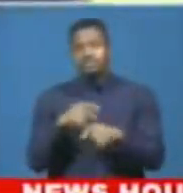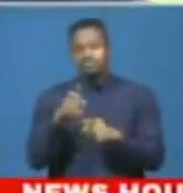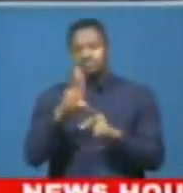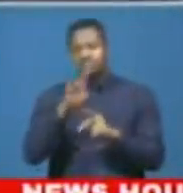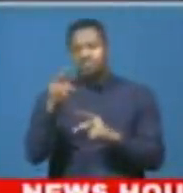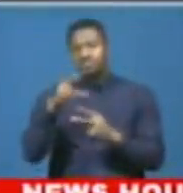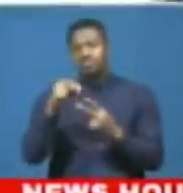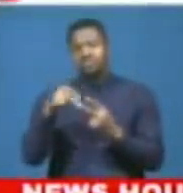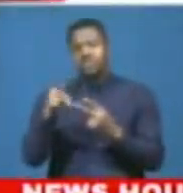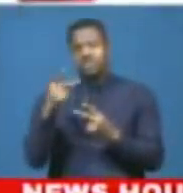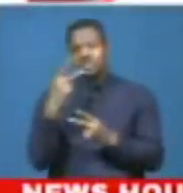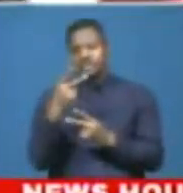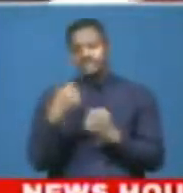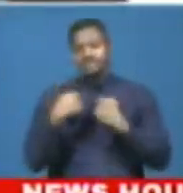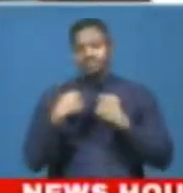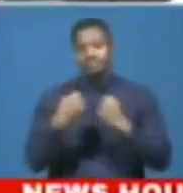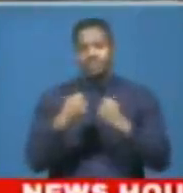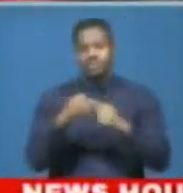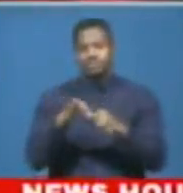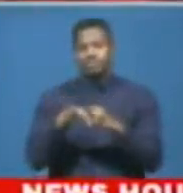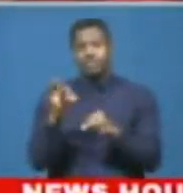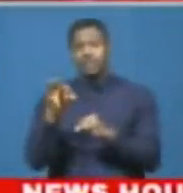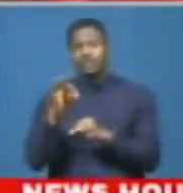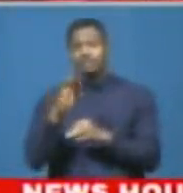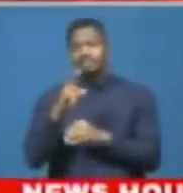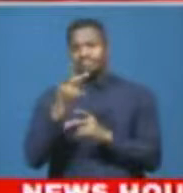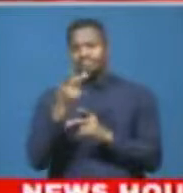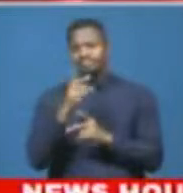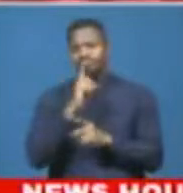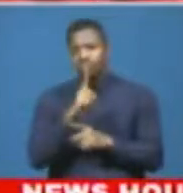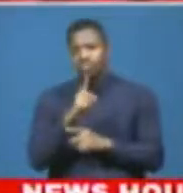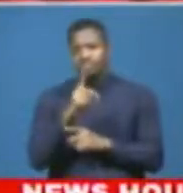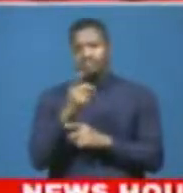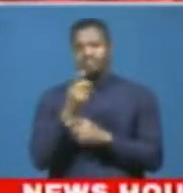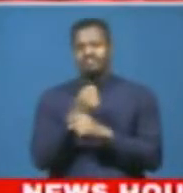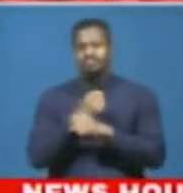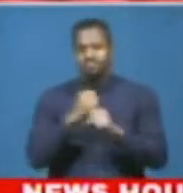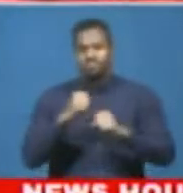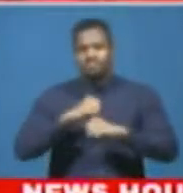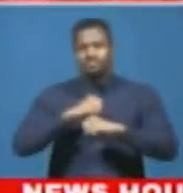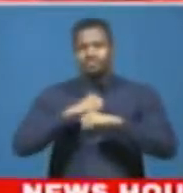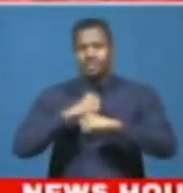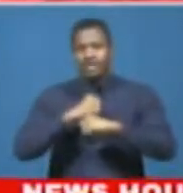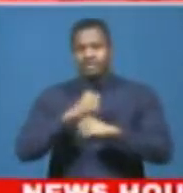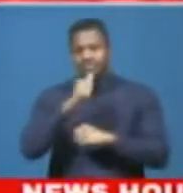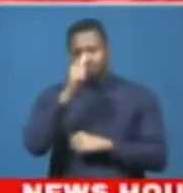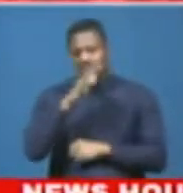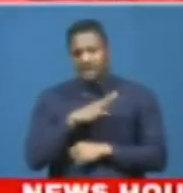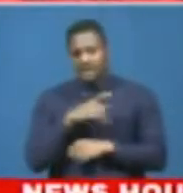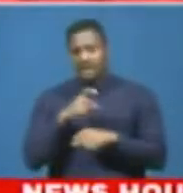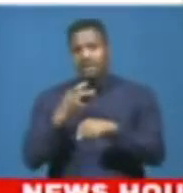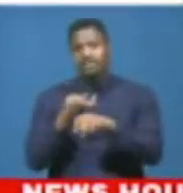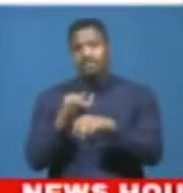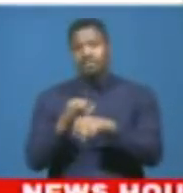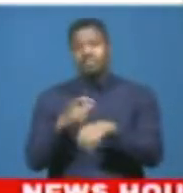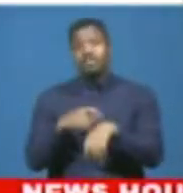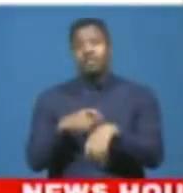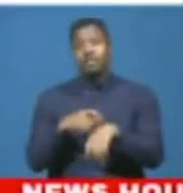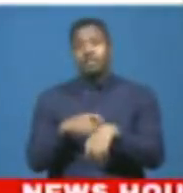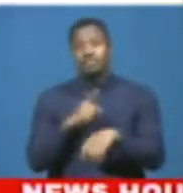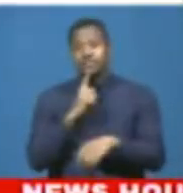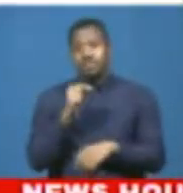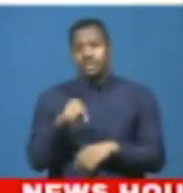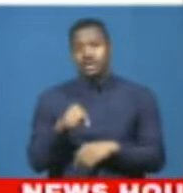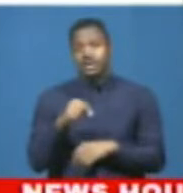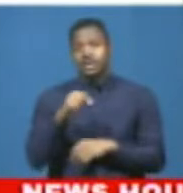theme, strengthening the spirit of patriotism, resilience and integrity in difficult times. Indeed, if the